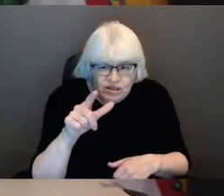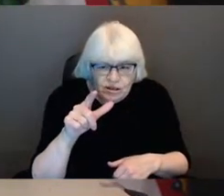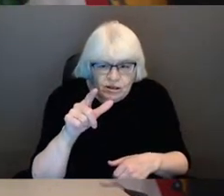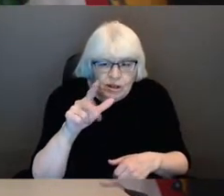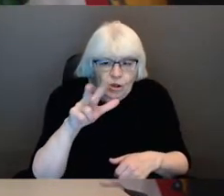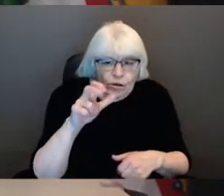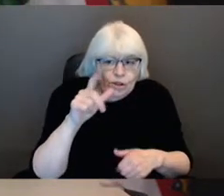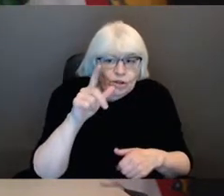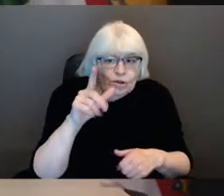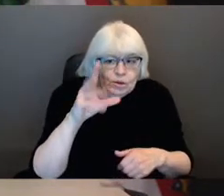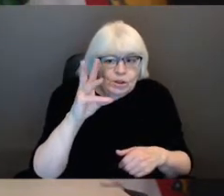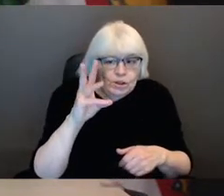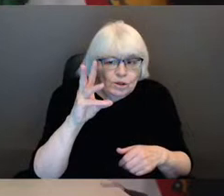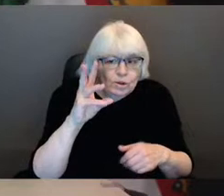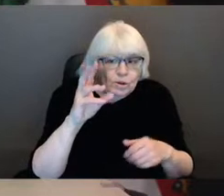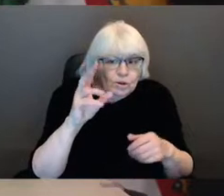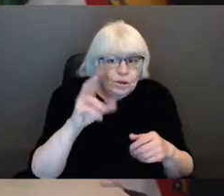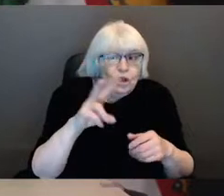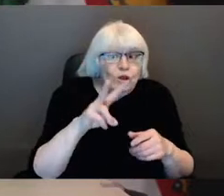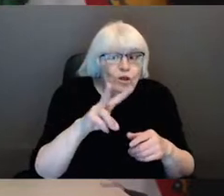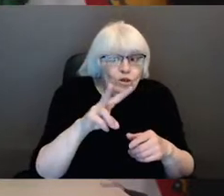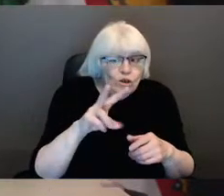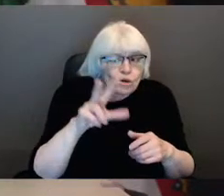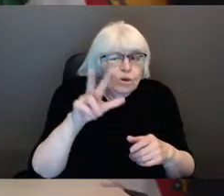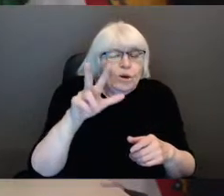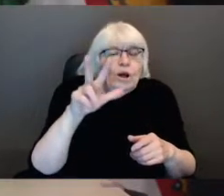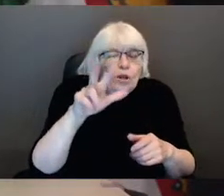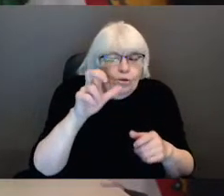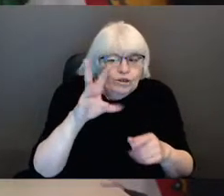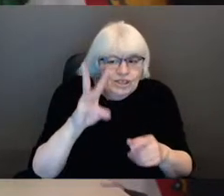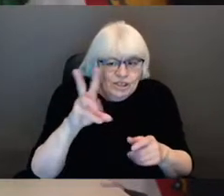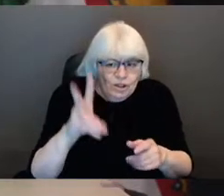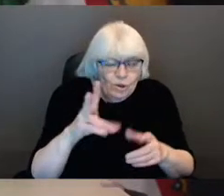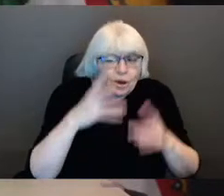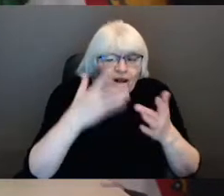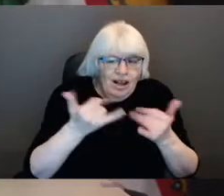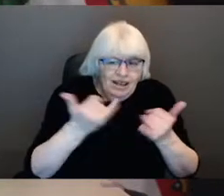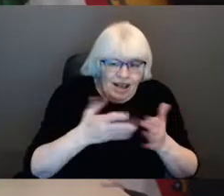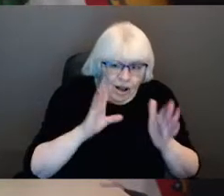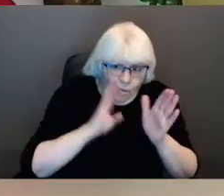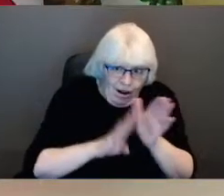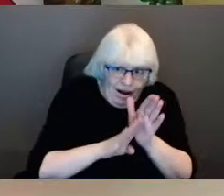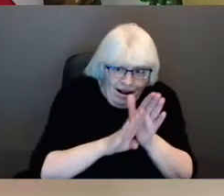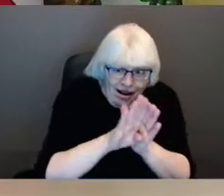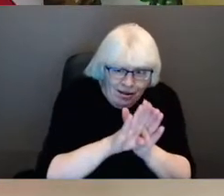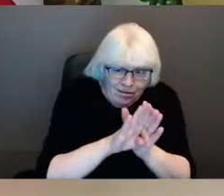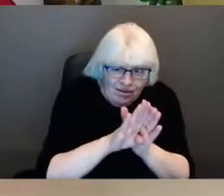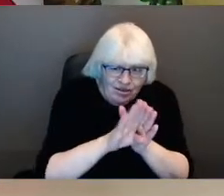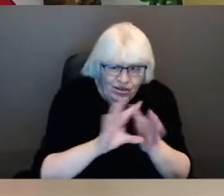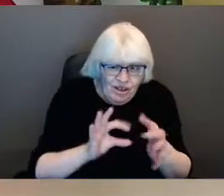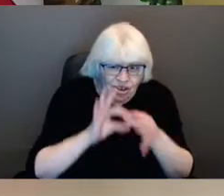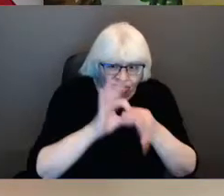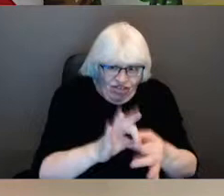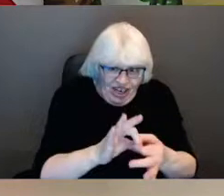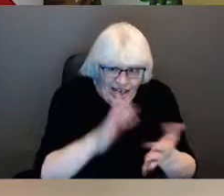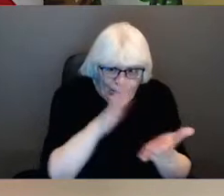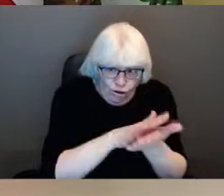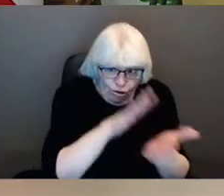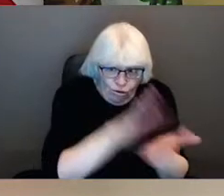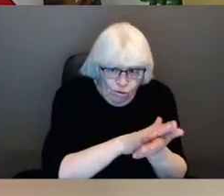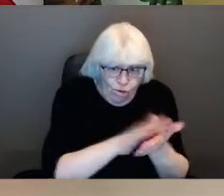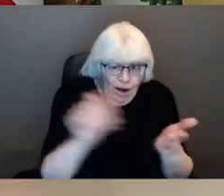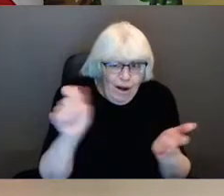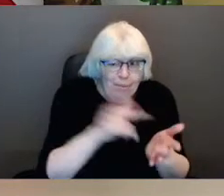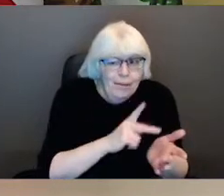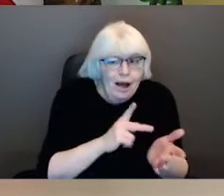Can we make the connection that may have something to do with the return to school? I think that would be early. I think we've seen some